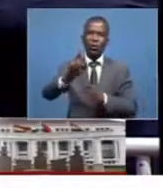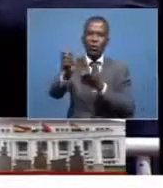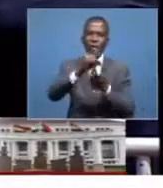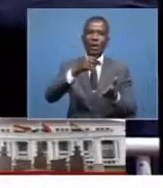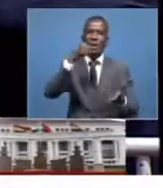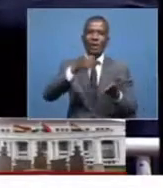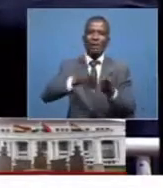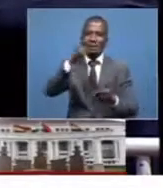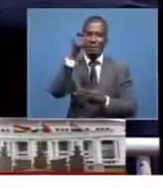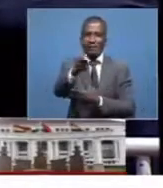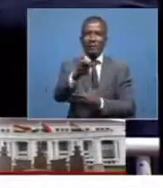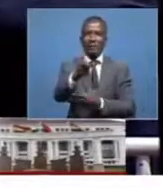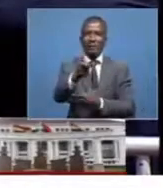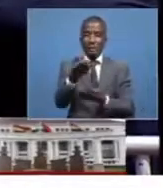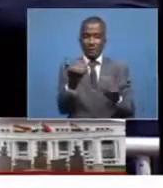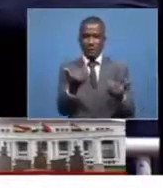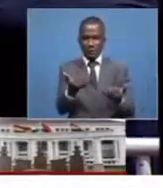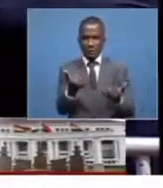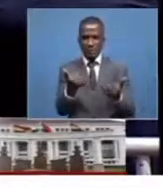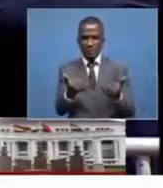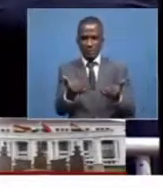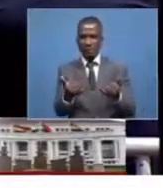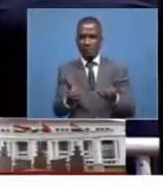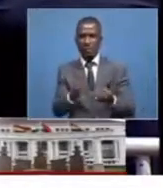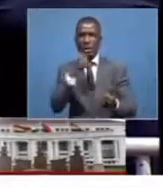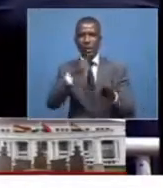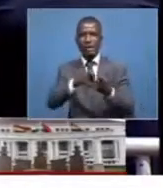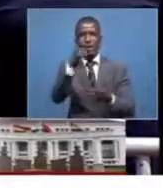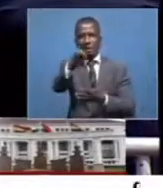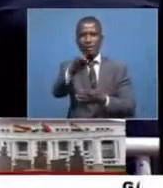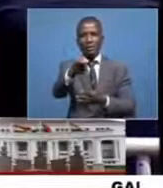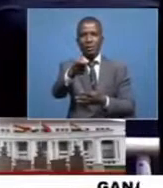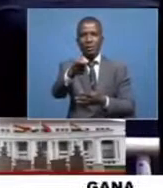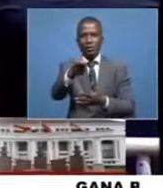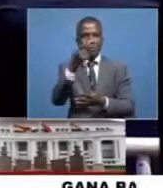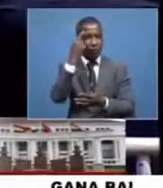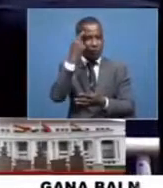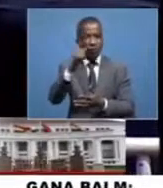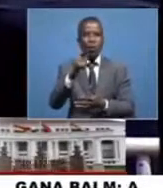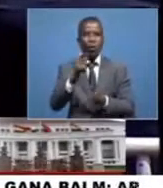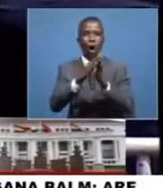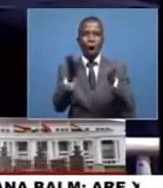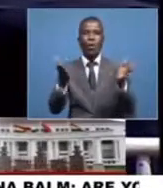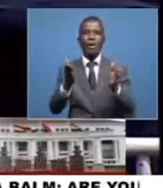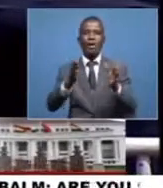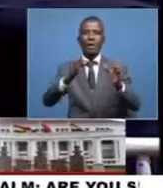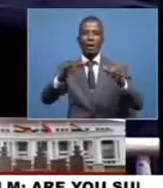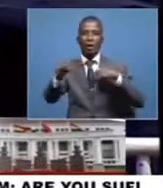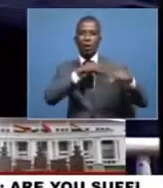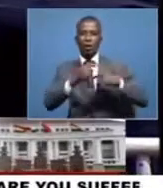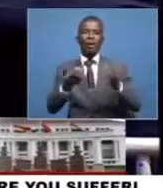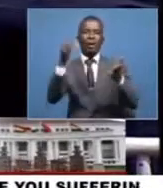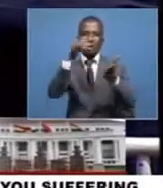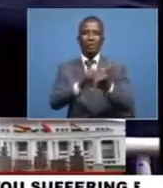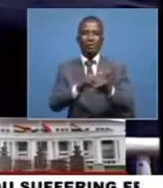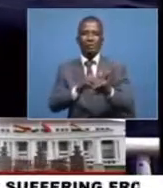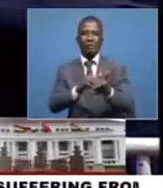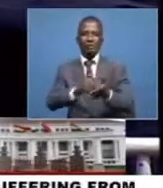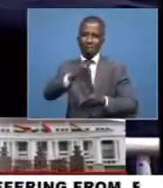he's in the process of filing an application for us to reopen our case and to